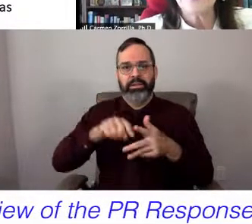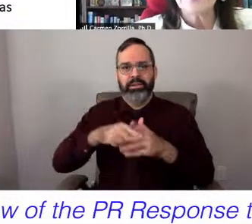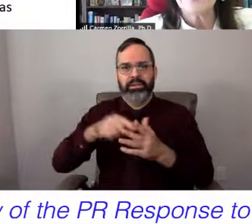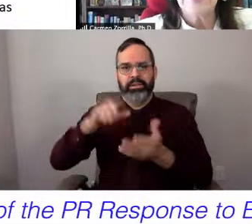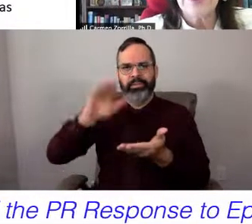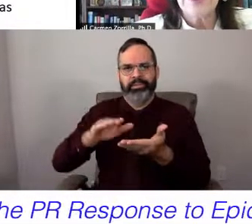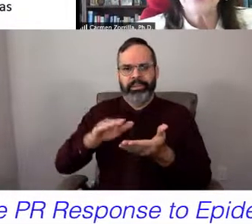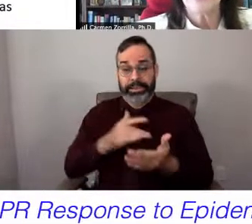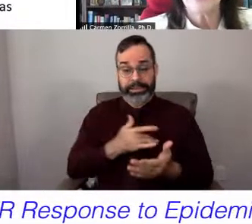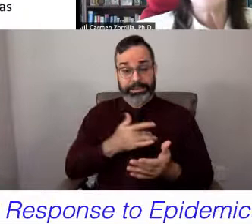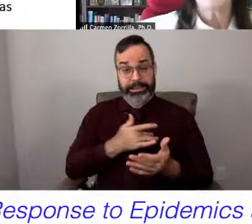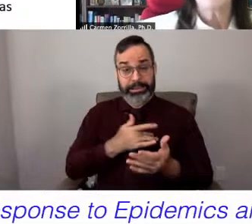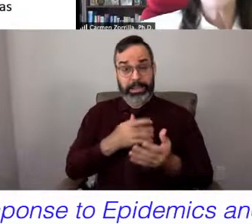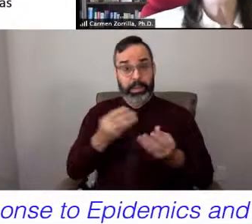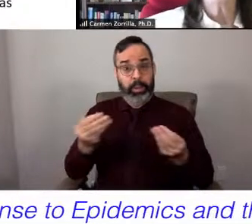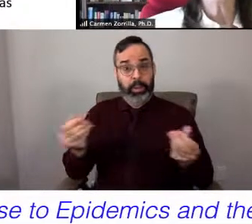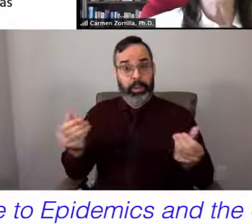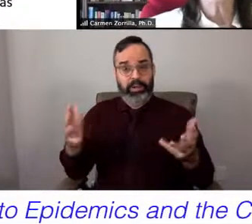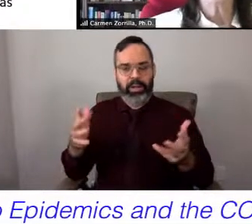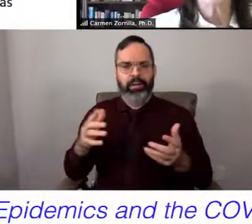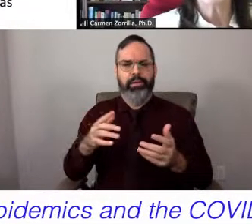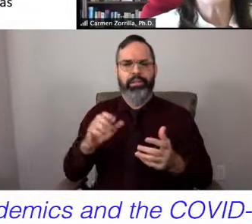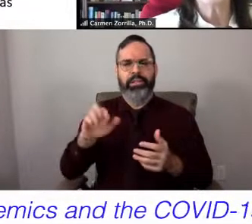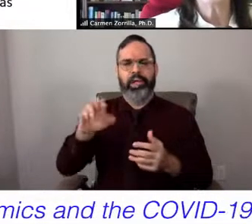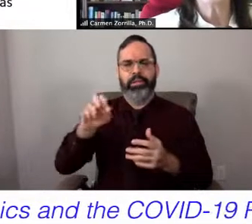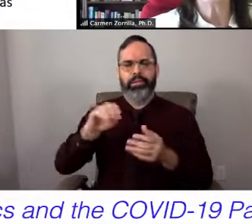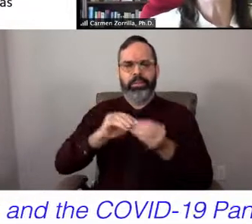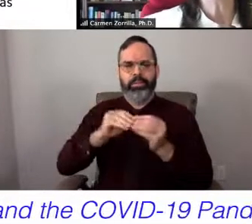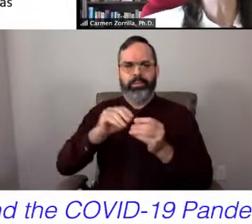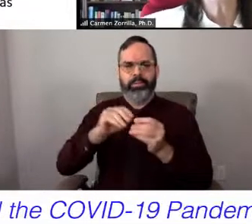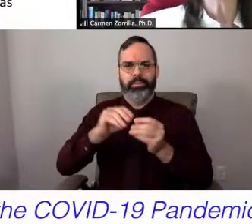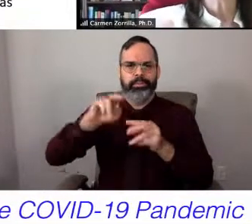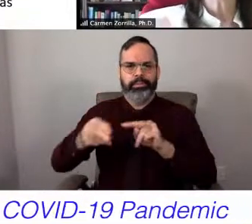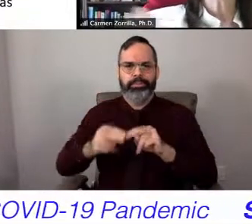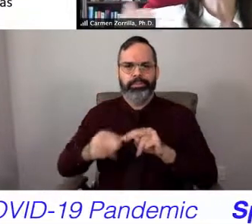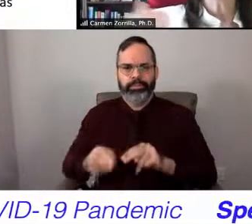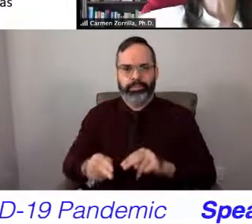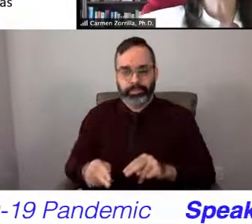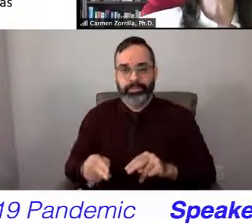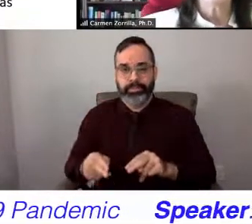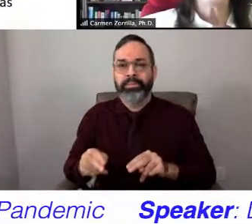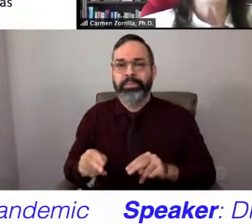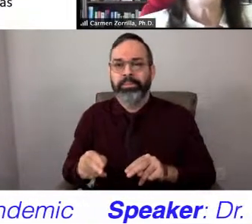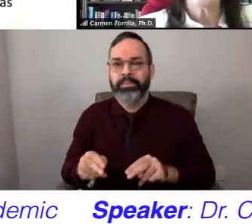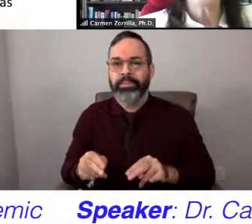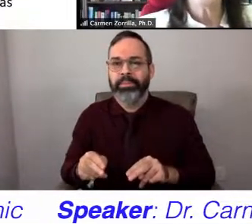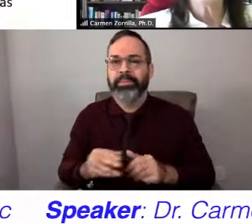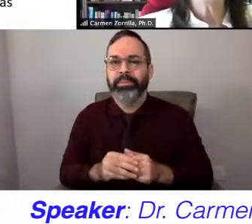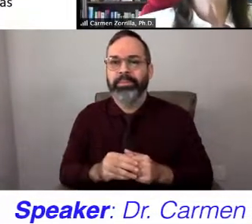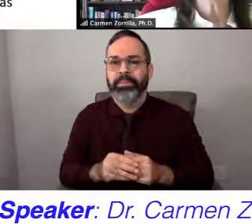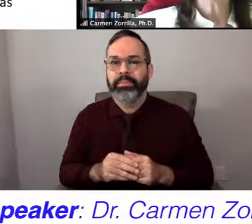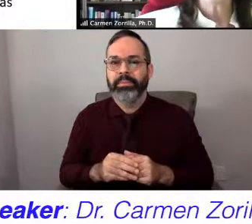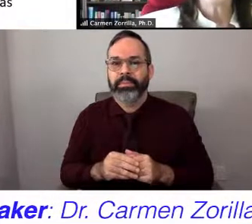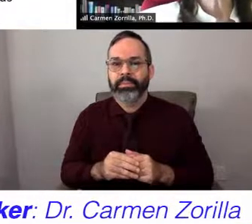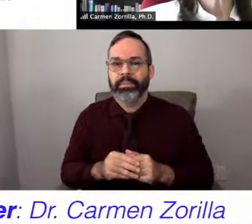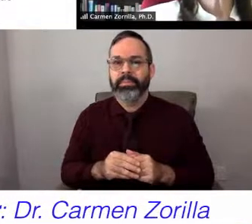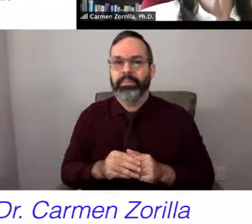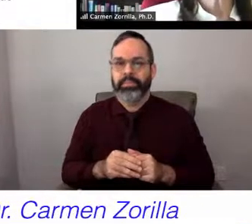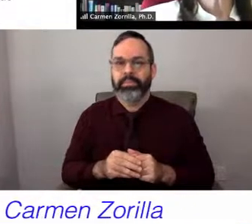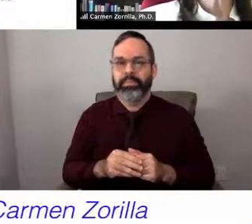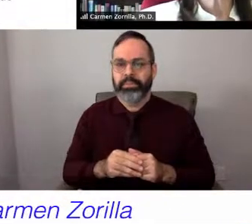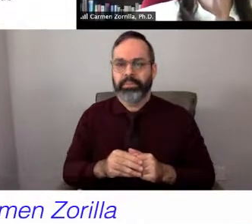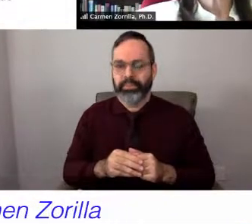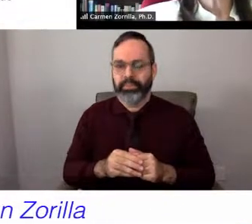symptoms appear. So these are all the references. So you have less virus load in the upper respiratory